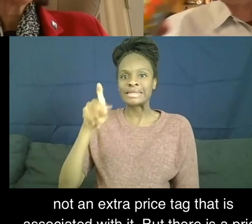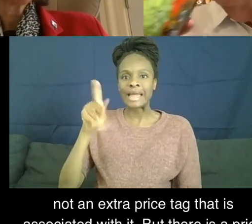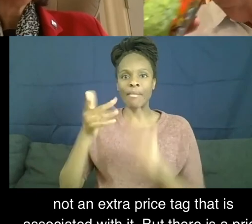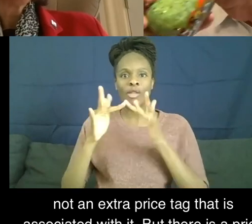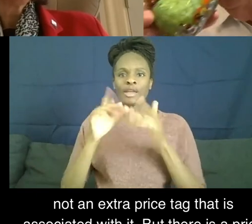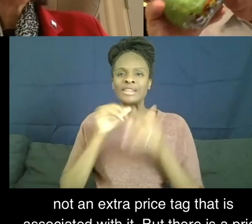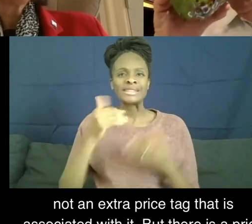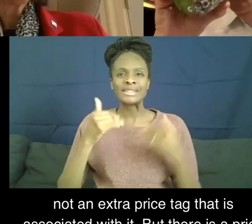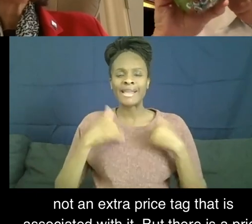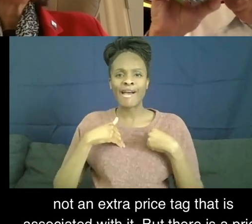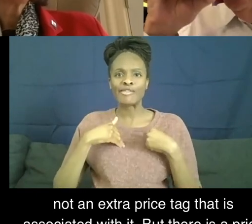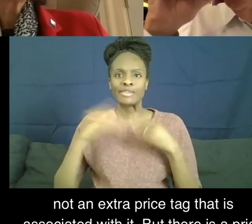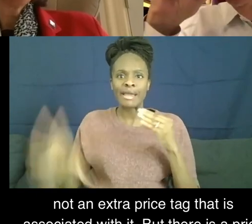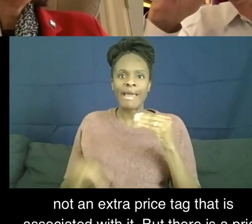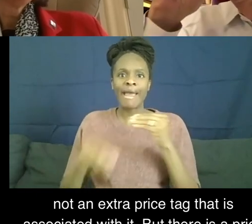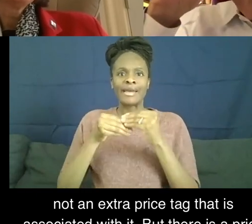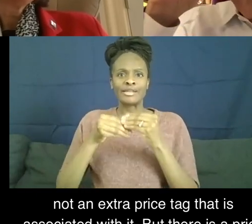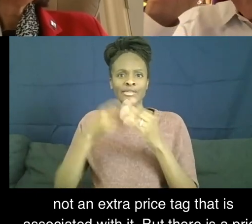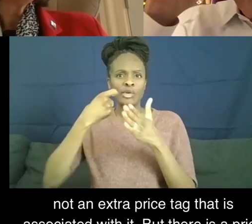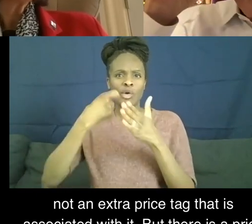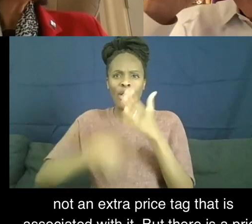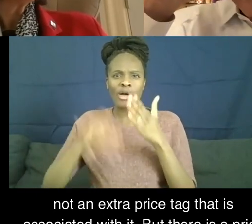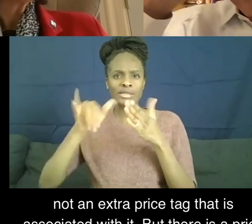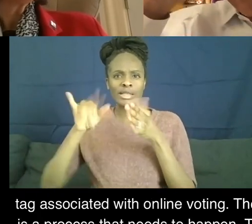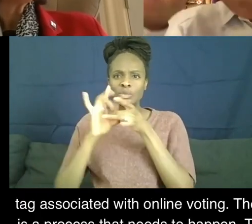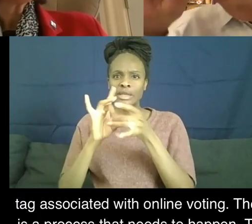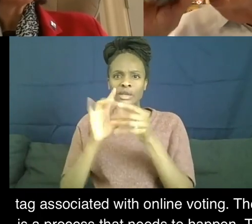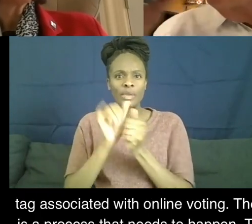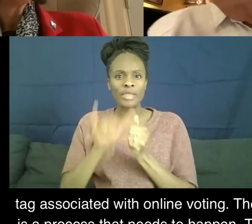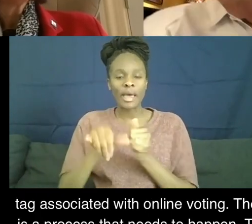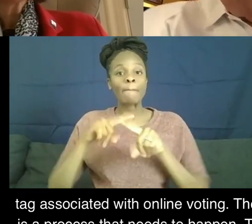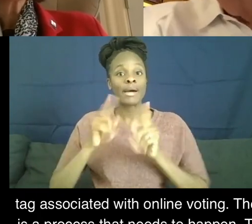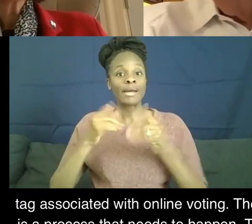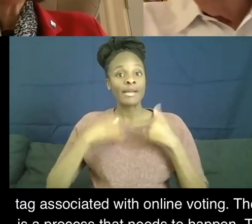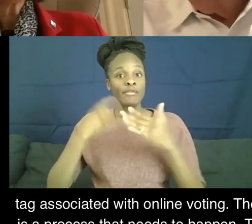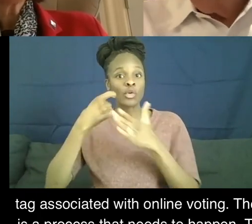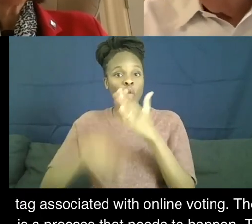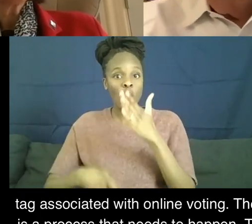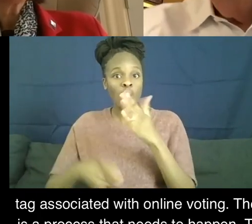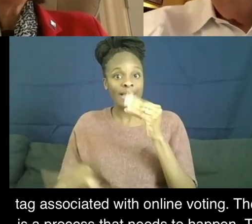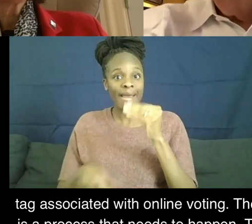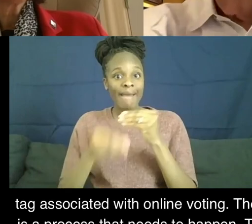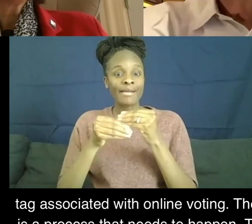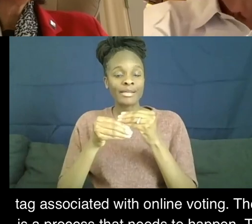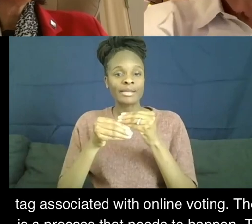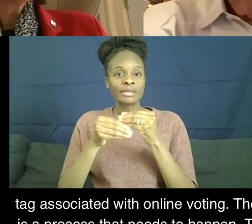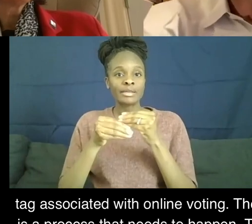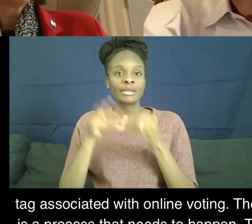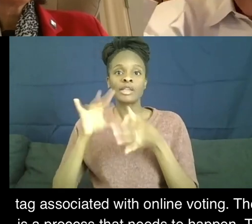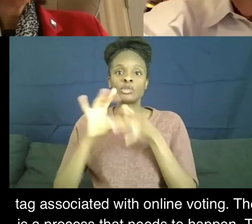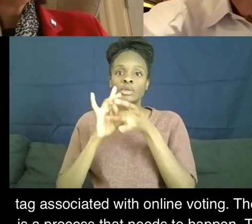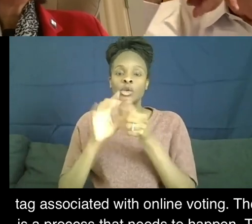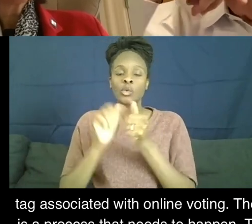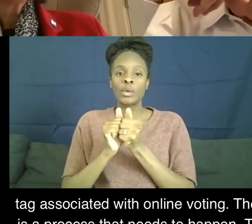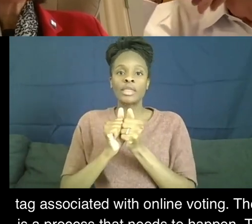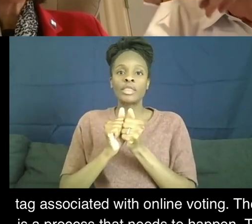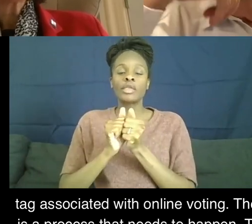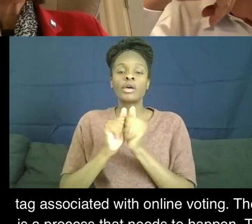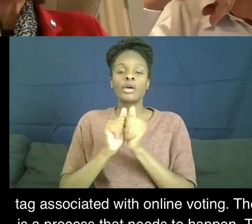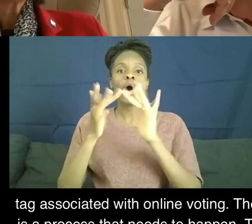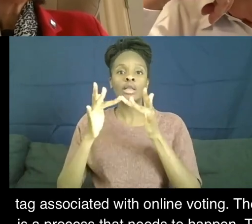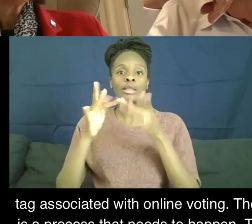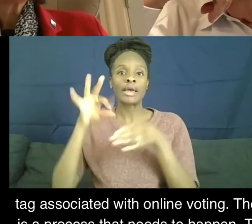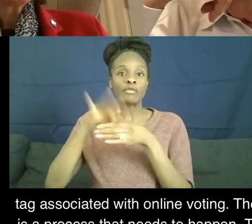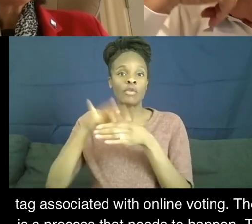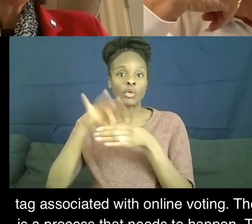tag, um, that is associated with it, but there is a price tag associated with online voting. There is a